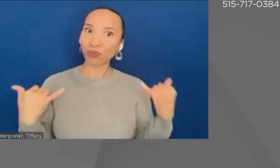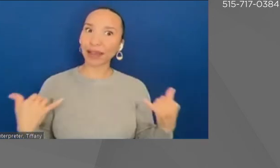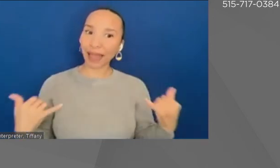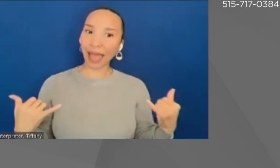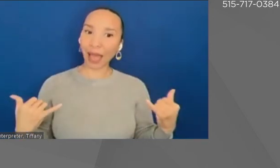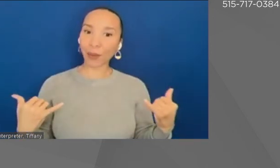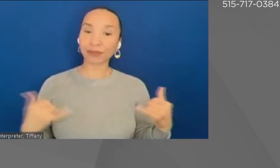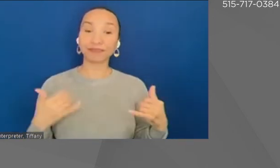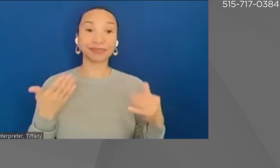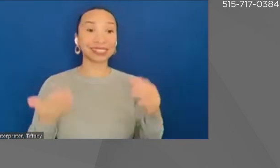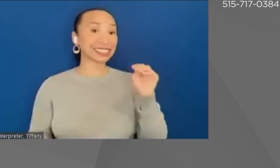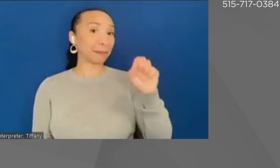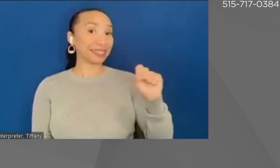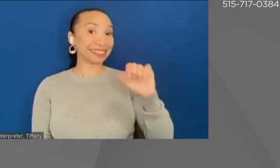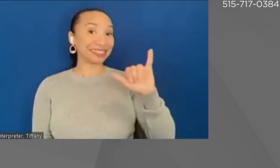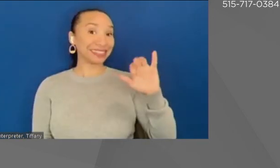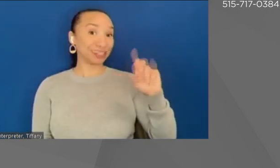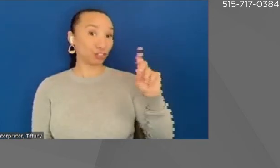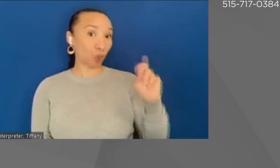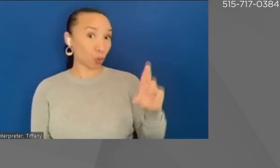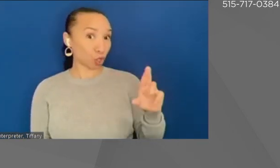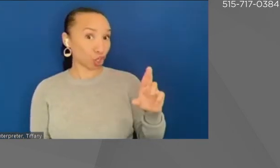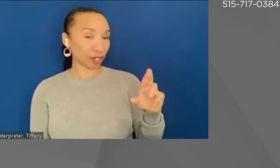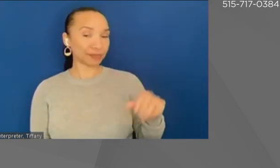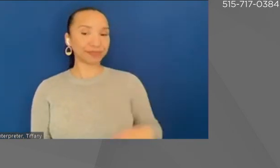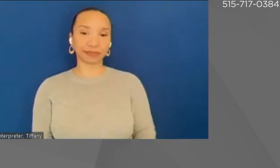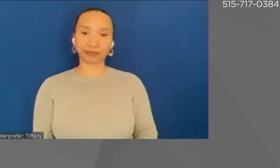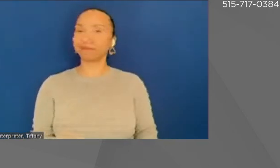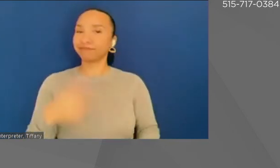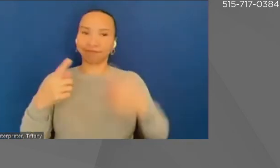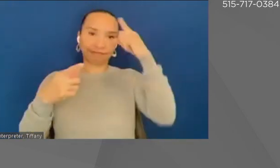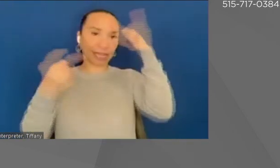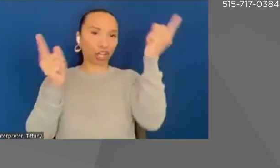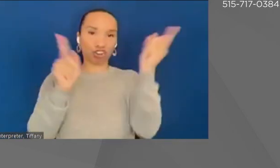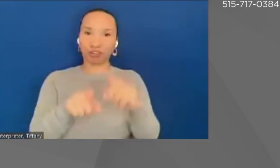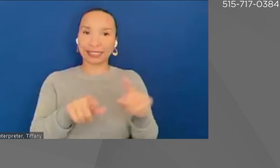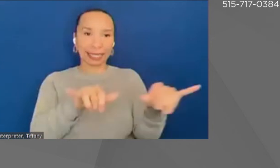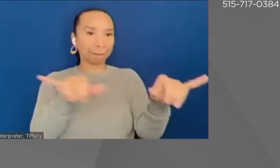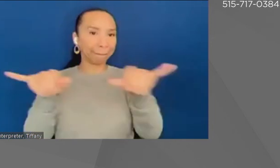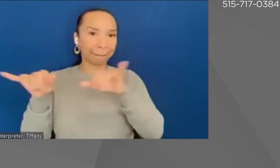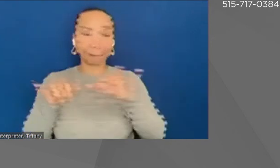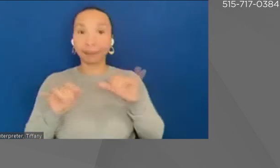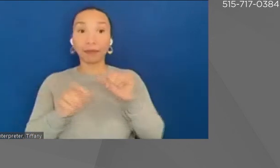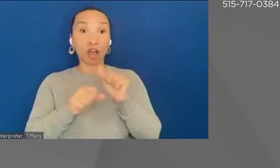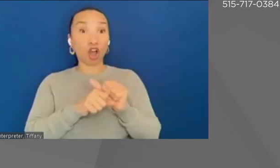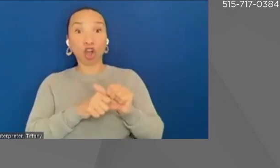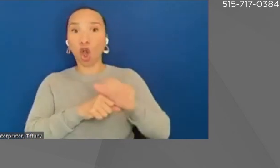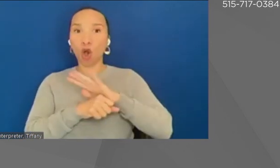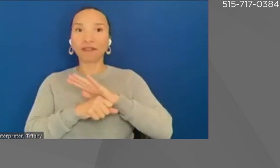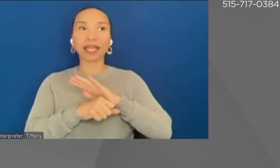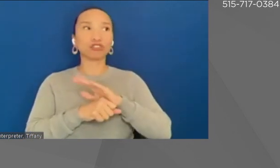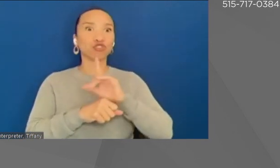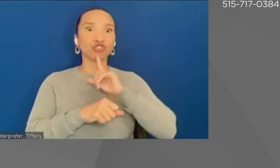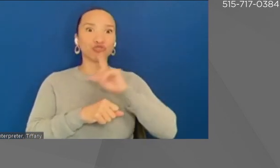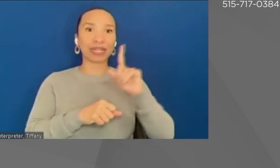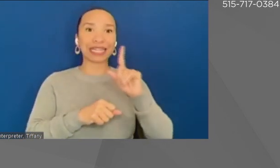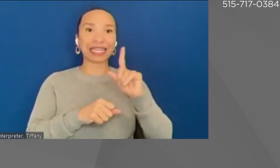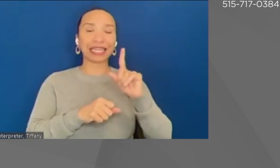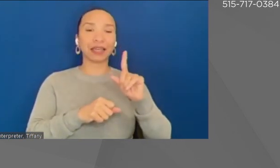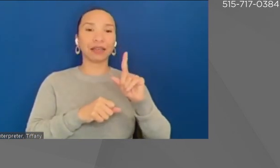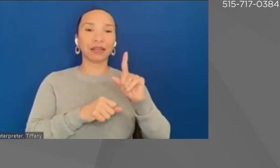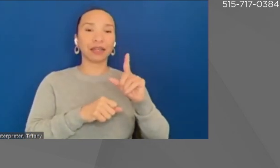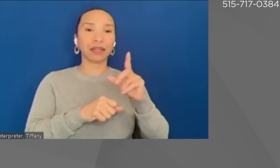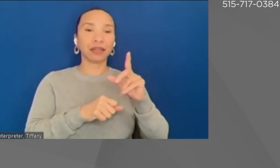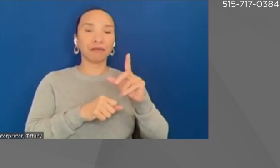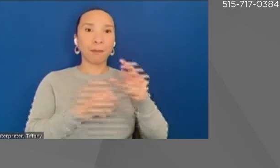I echo what the other speakers really said. With COVID, it has just increased the awareness of the prevalence of food and